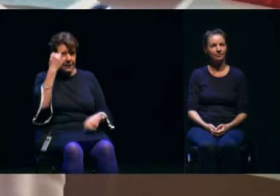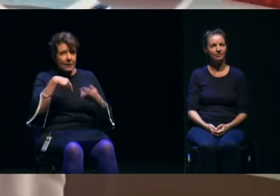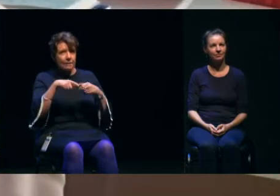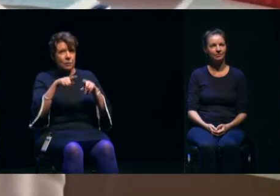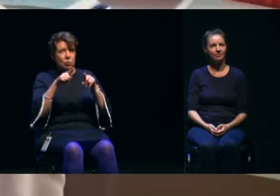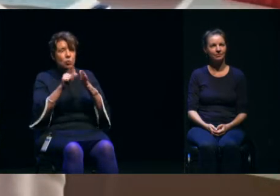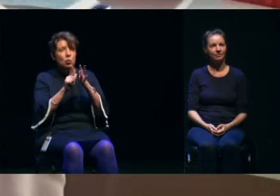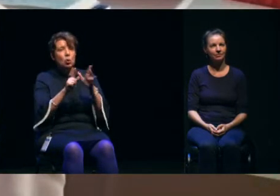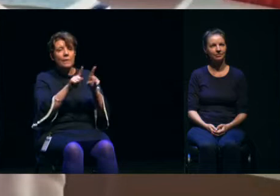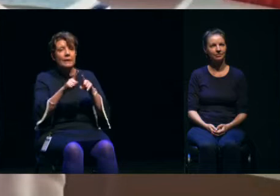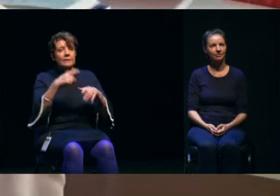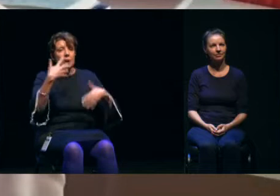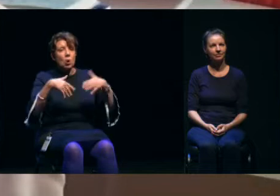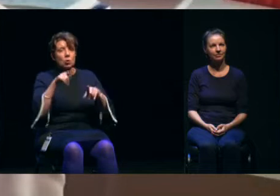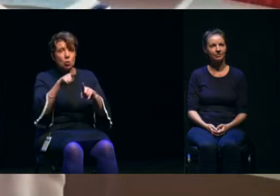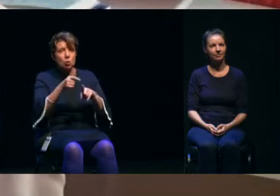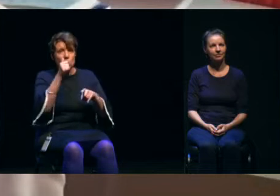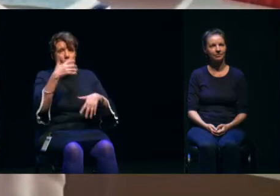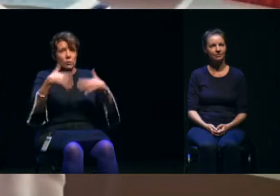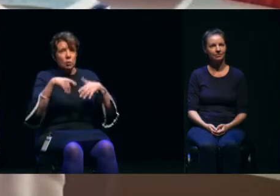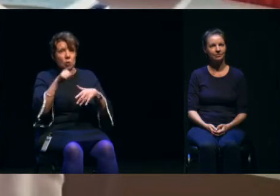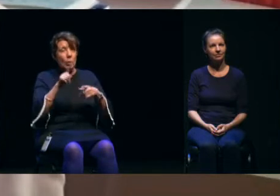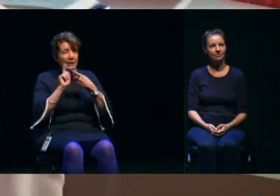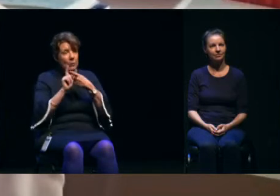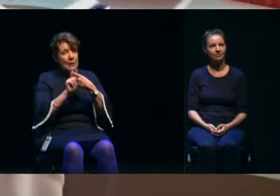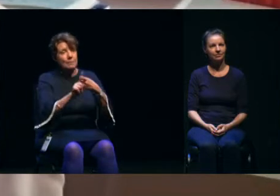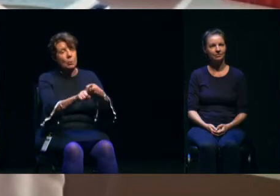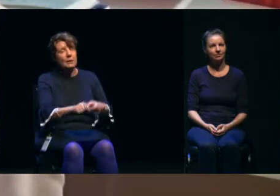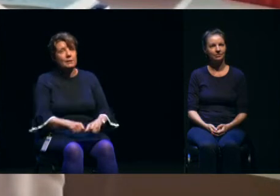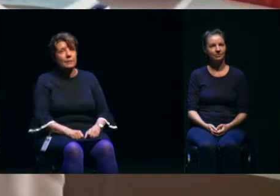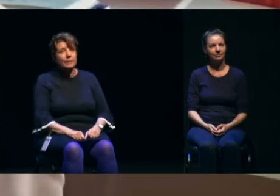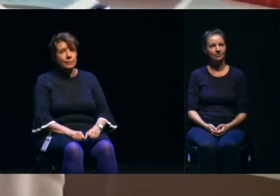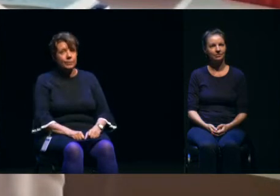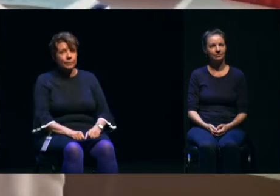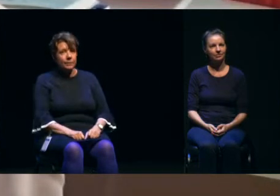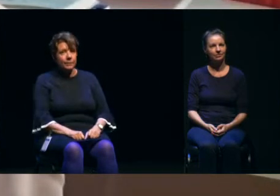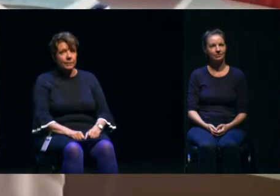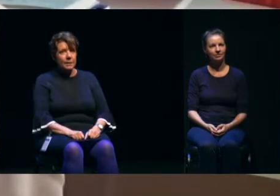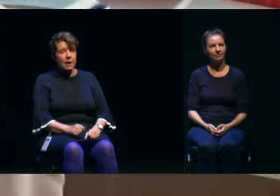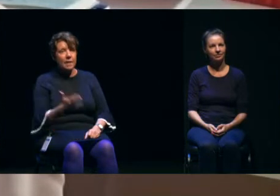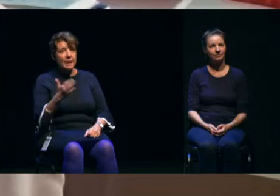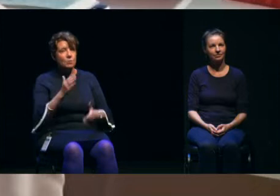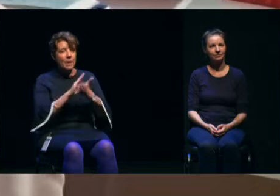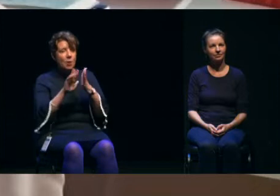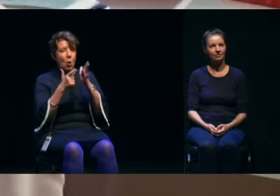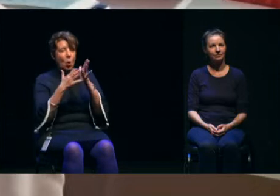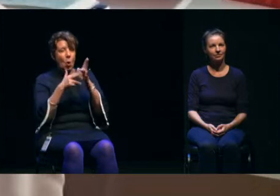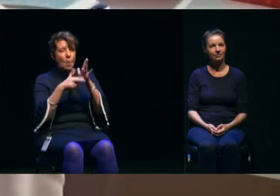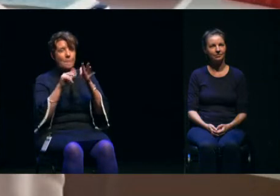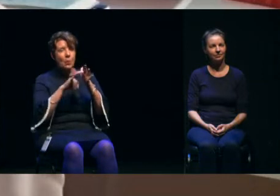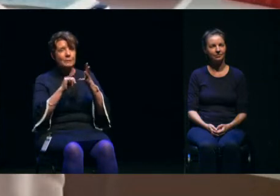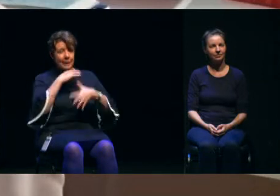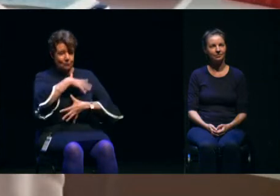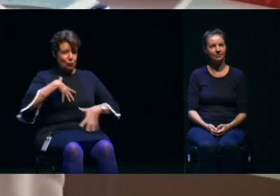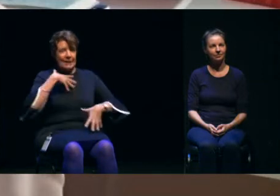hurts you, and you know it's hurting you, and you keep doing it. That's when the hormones are raging.